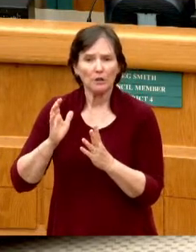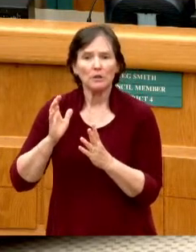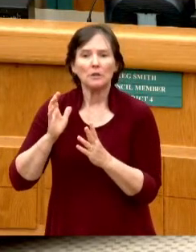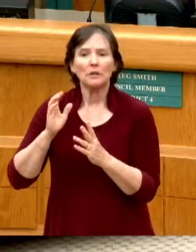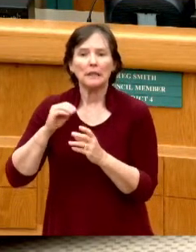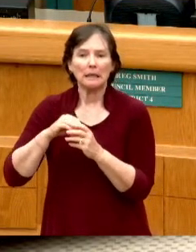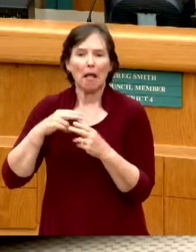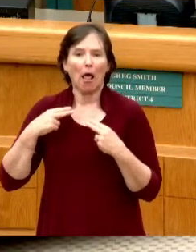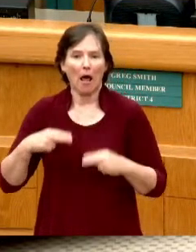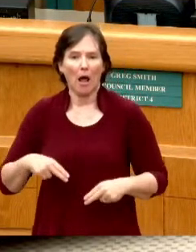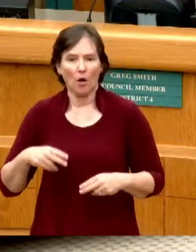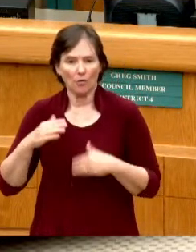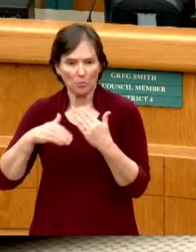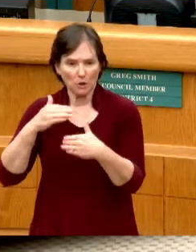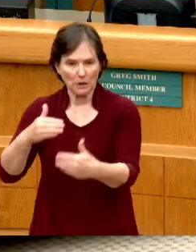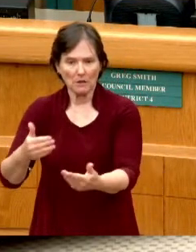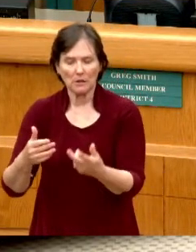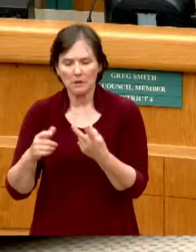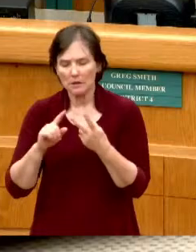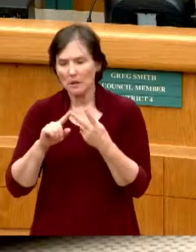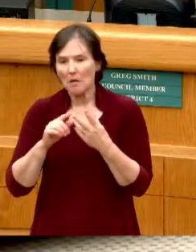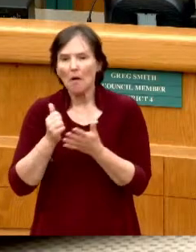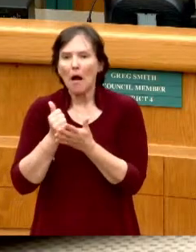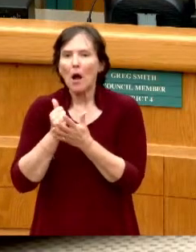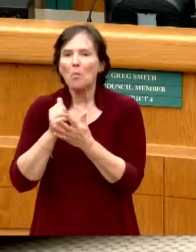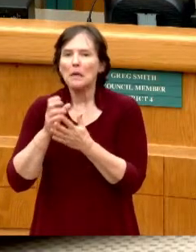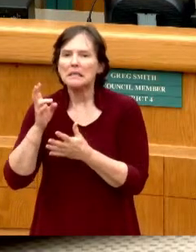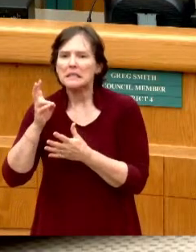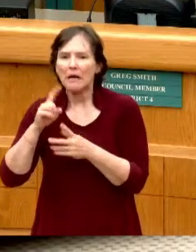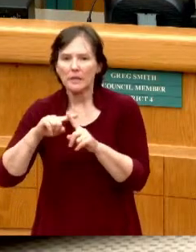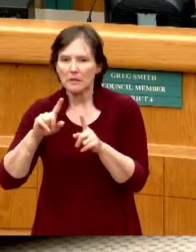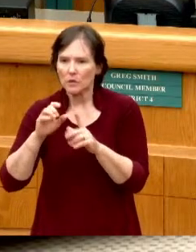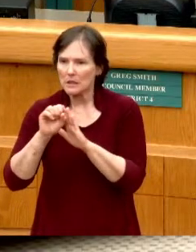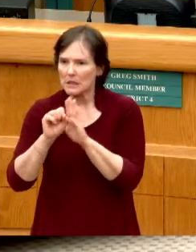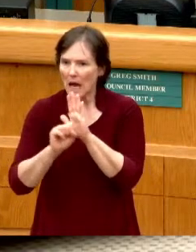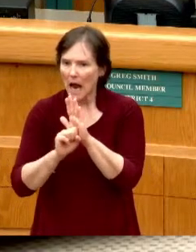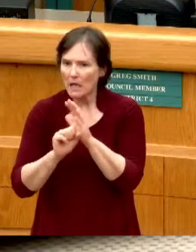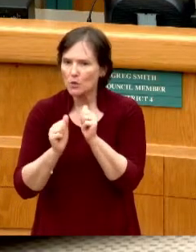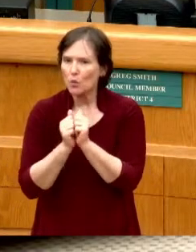from a coronavirus relief spending